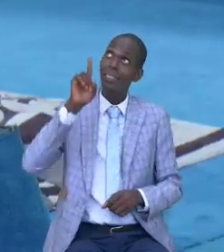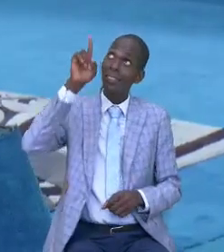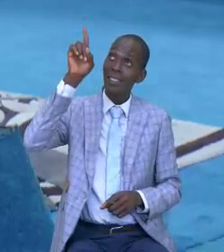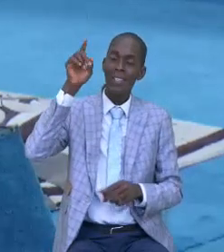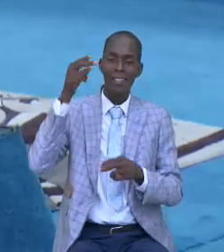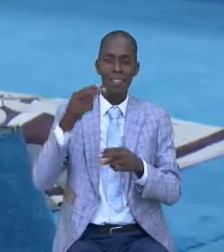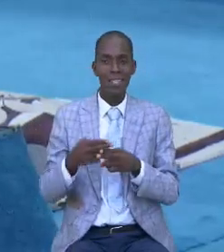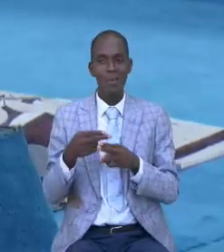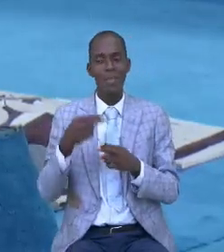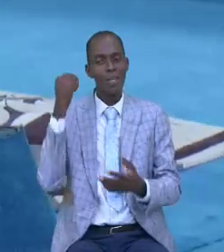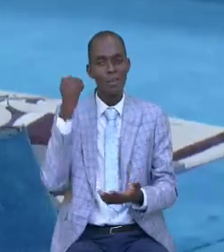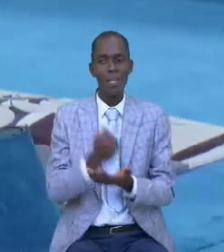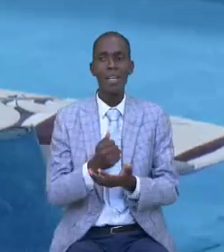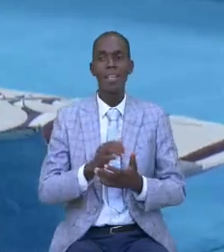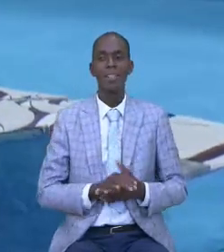his name.